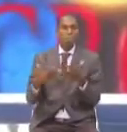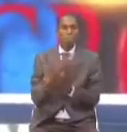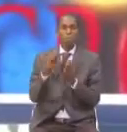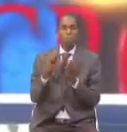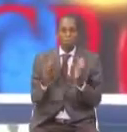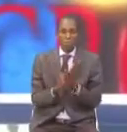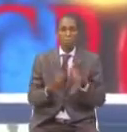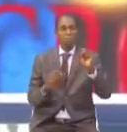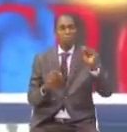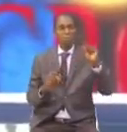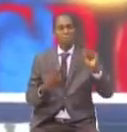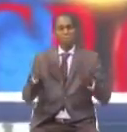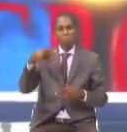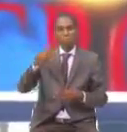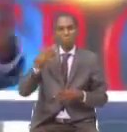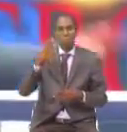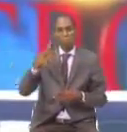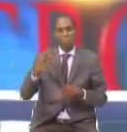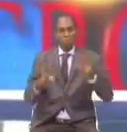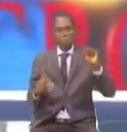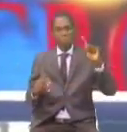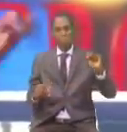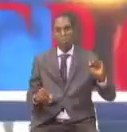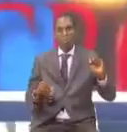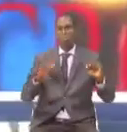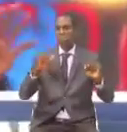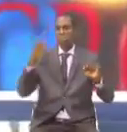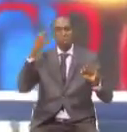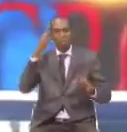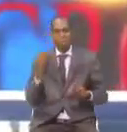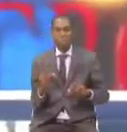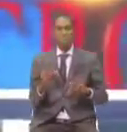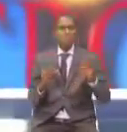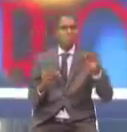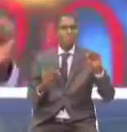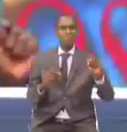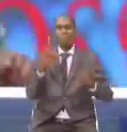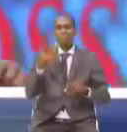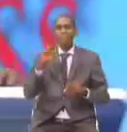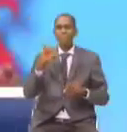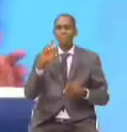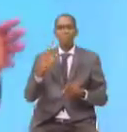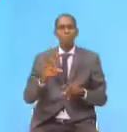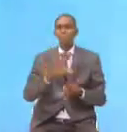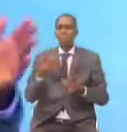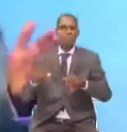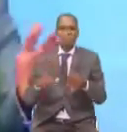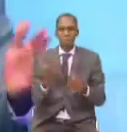Peter, Saint Paul, Saint Augustine, or Moses, or David, nobody can give you